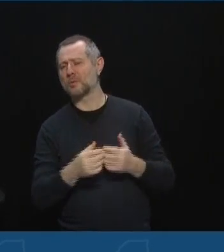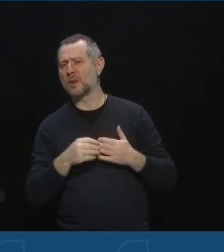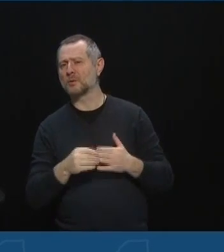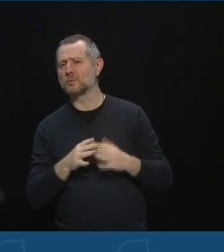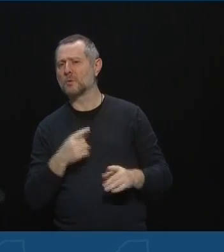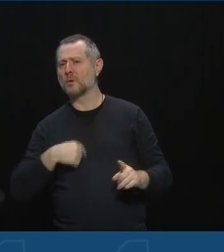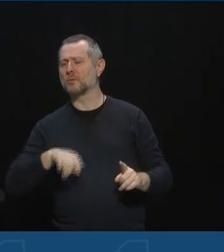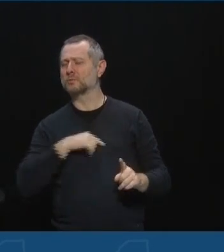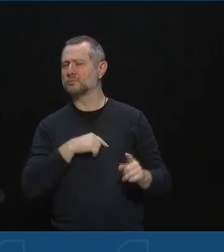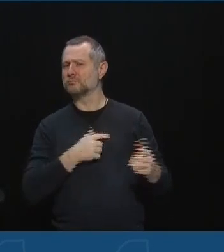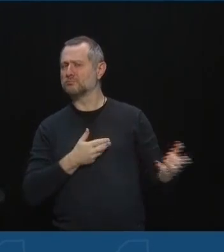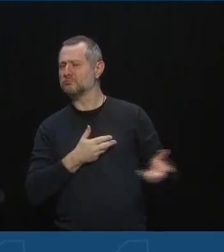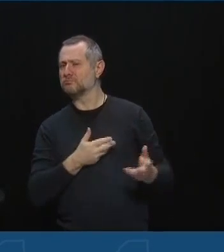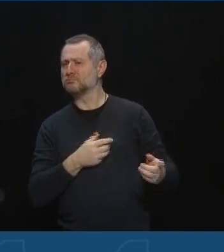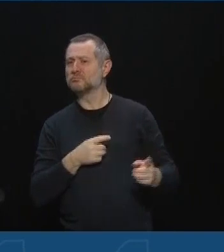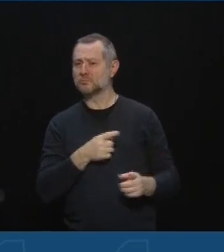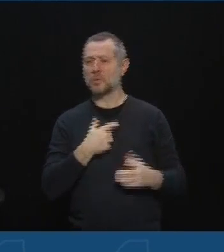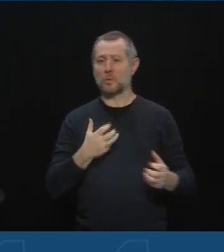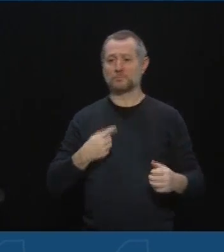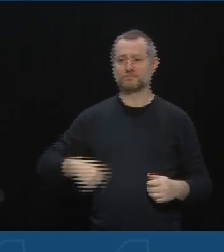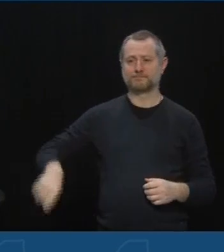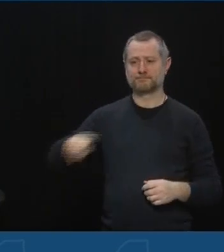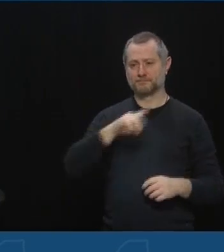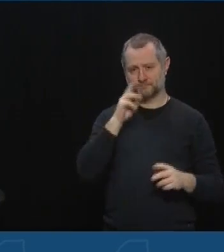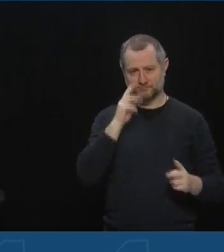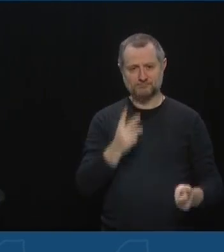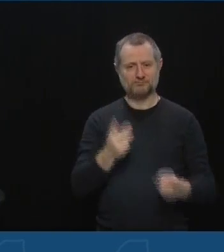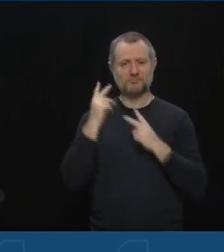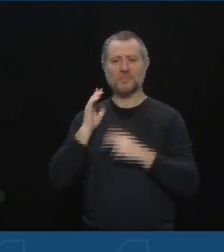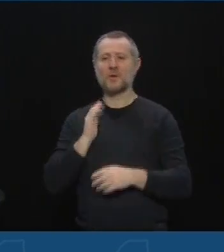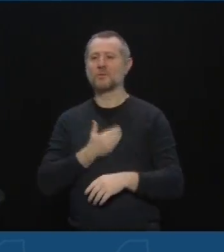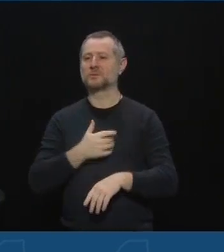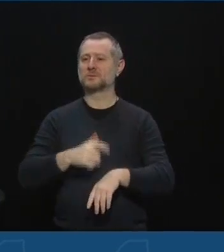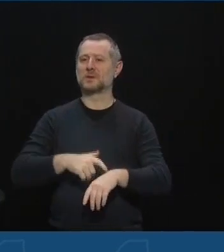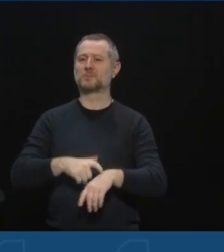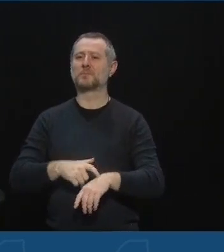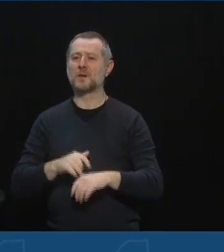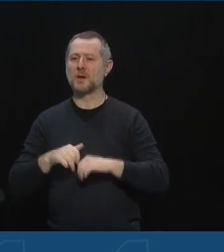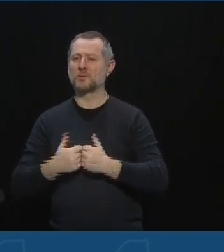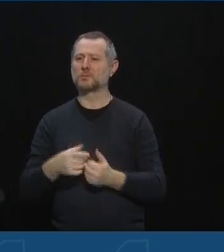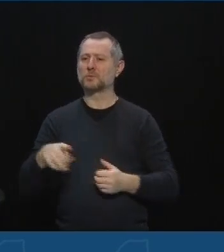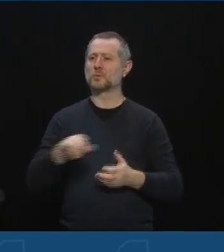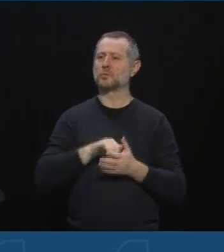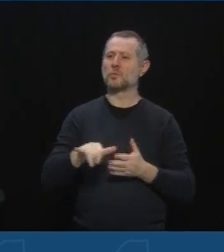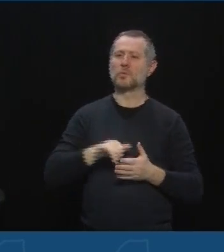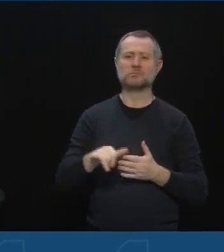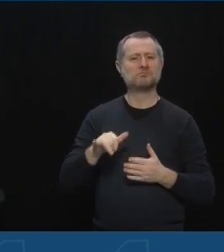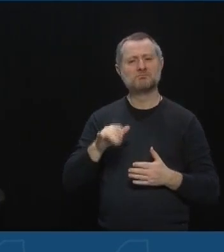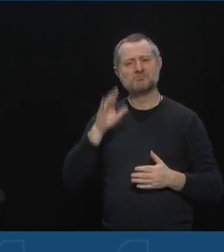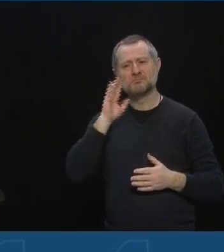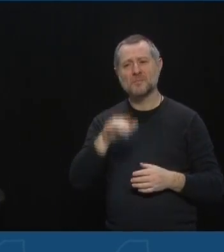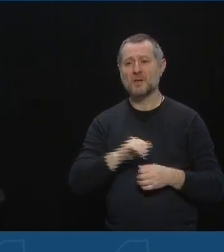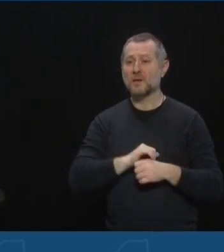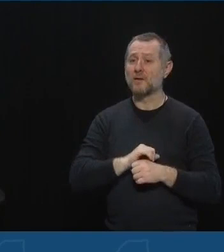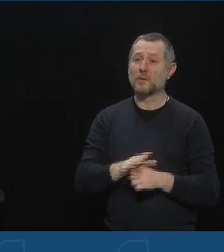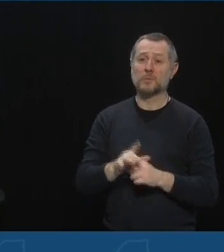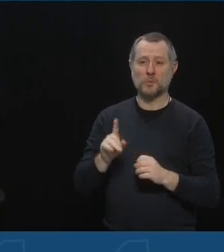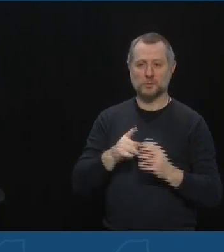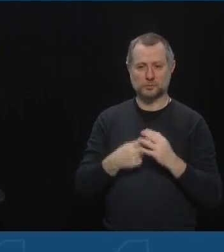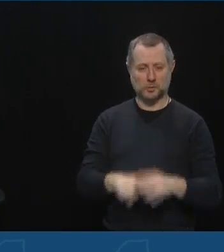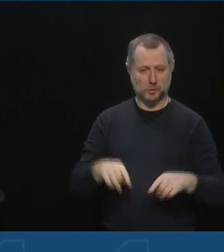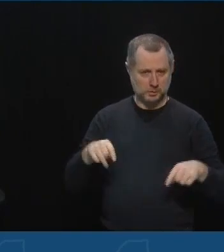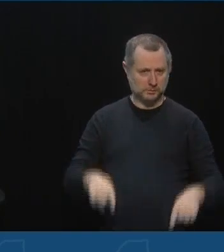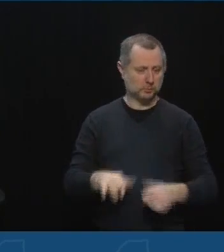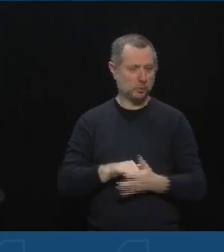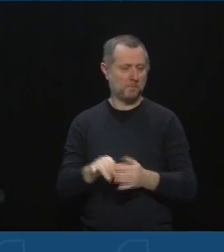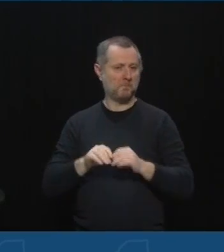want people to look back at our time in the future and say, how did New York, the epicenter of the pandemic, get through this